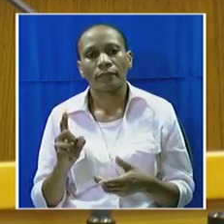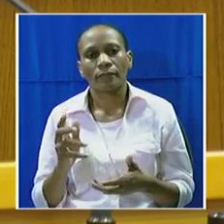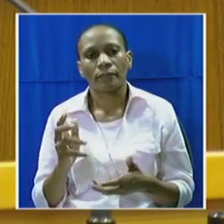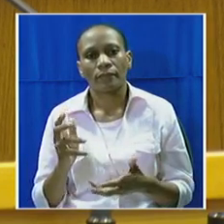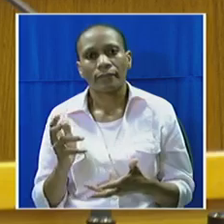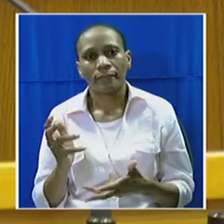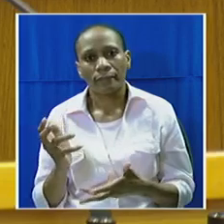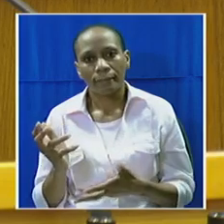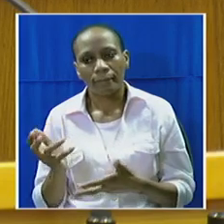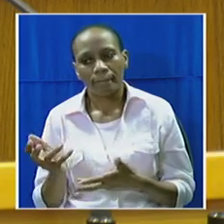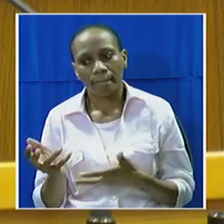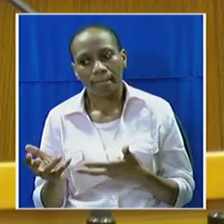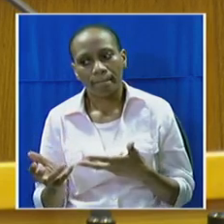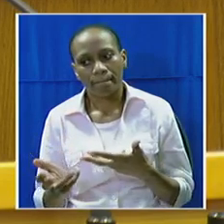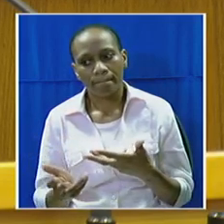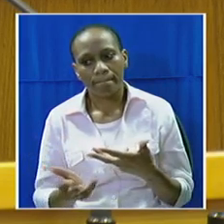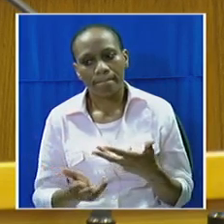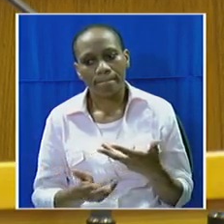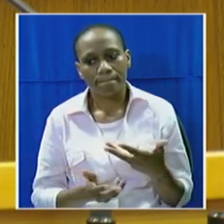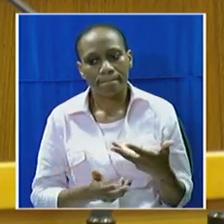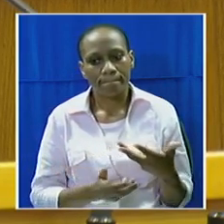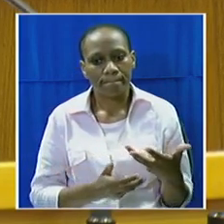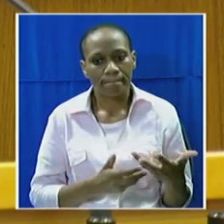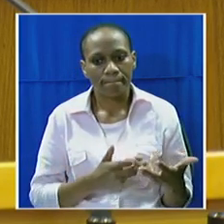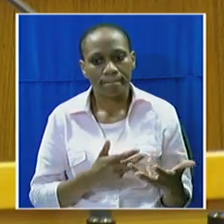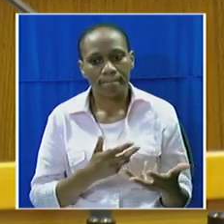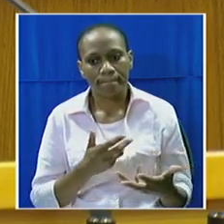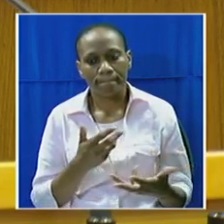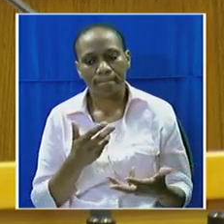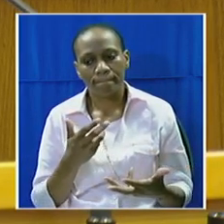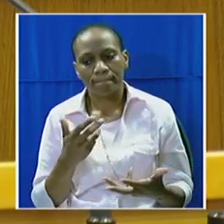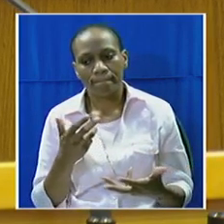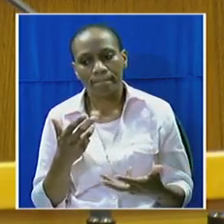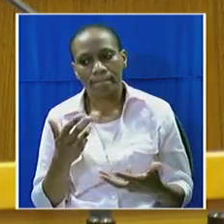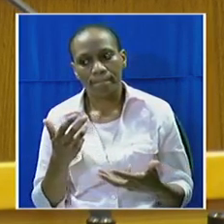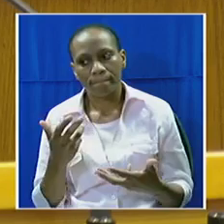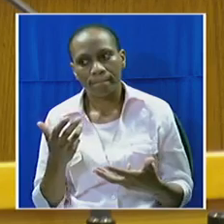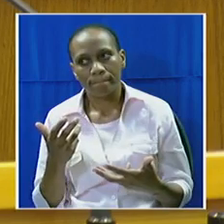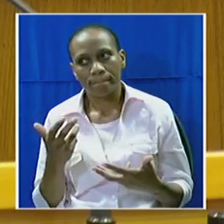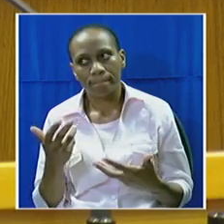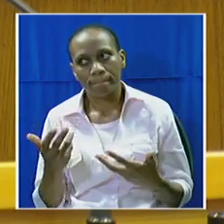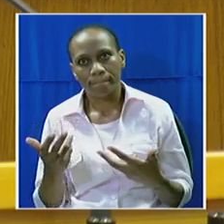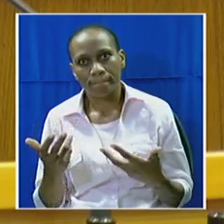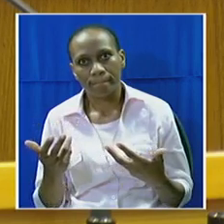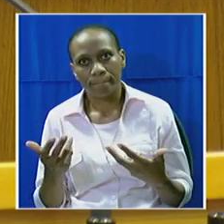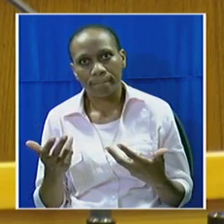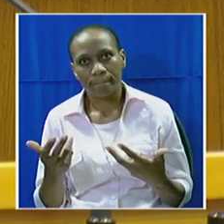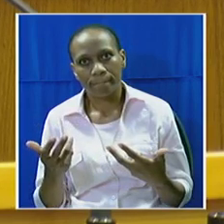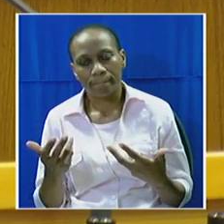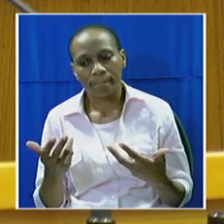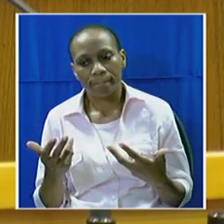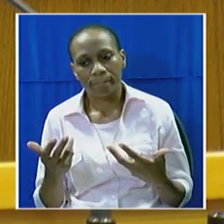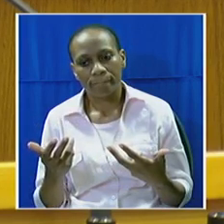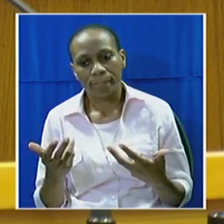luhlasele lucibiyele imbandezelo nenzingo nemicela mingene libazisa uhulumento